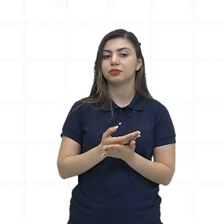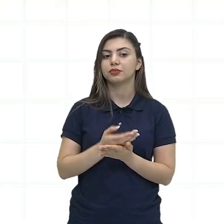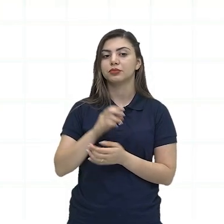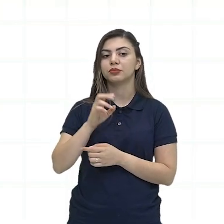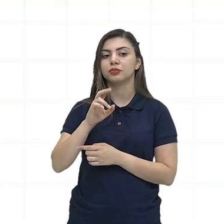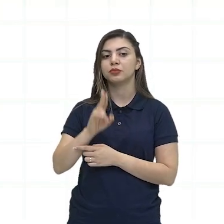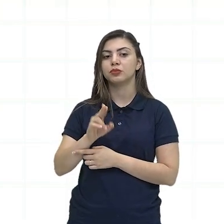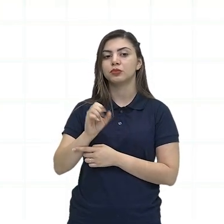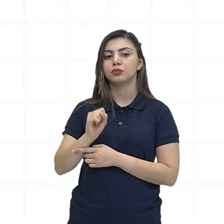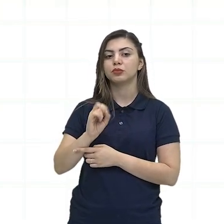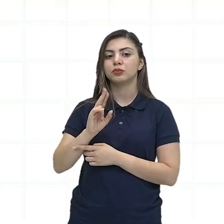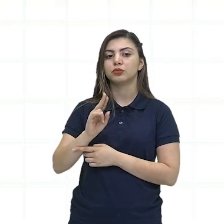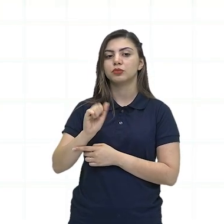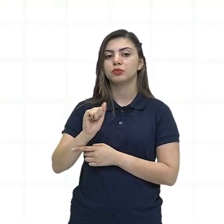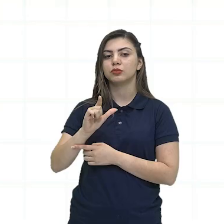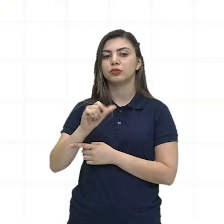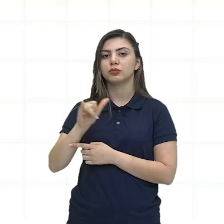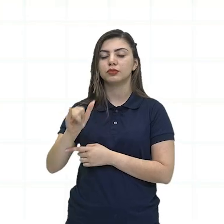geralmente